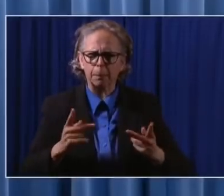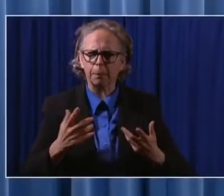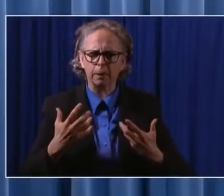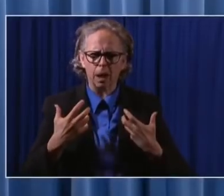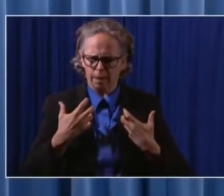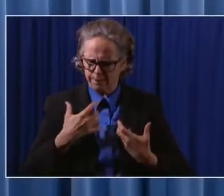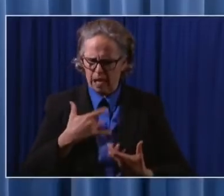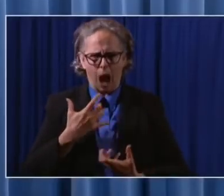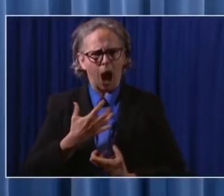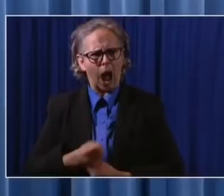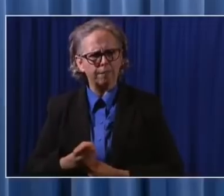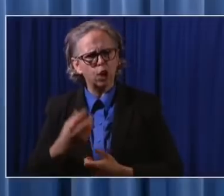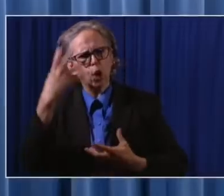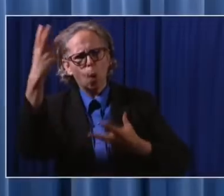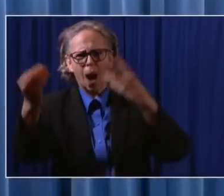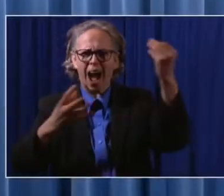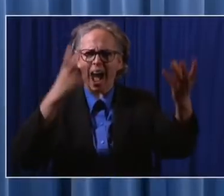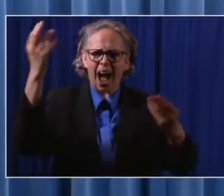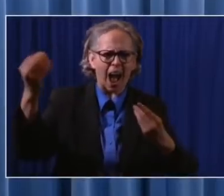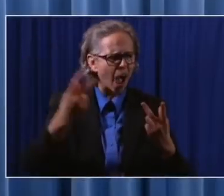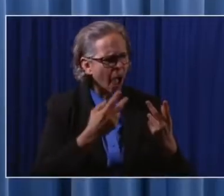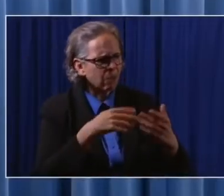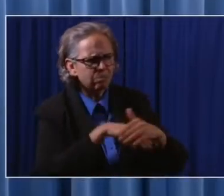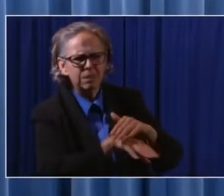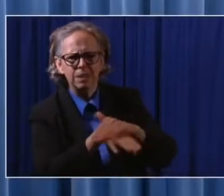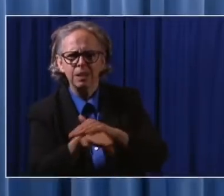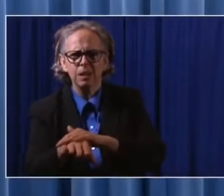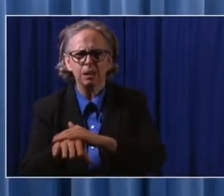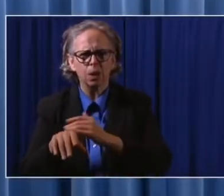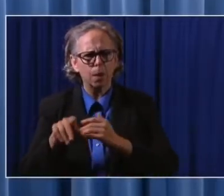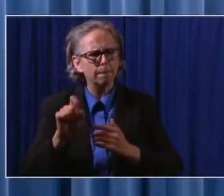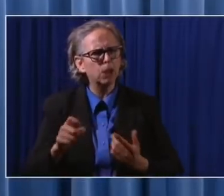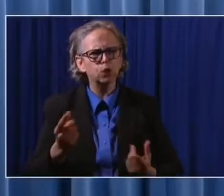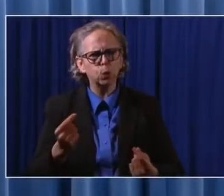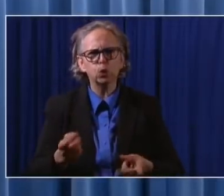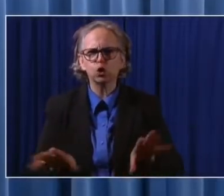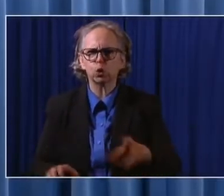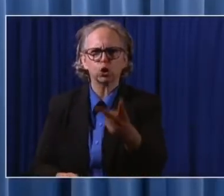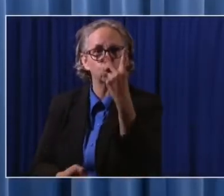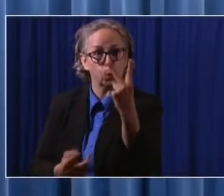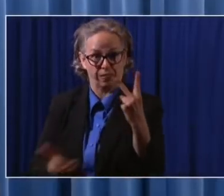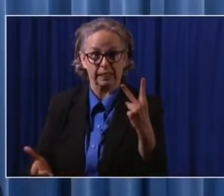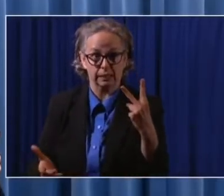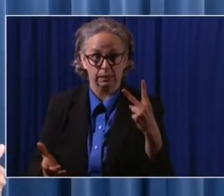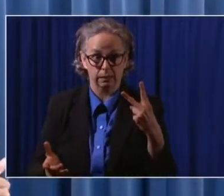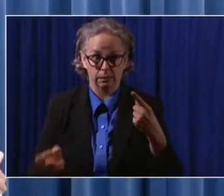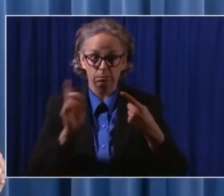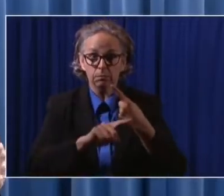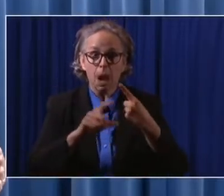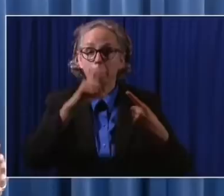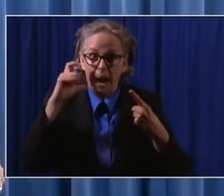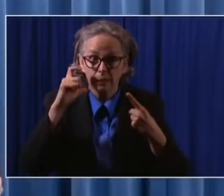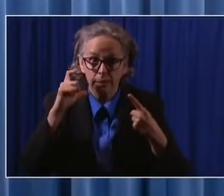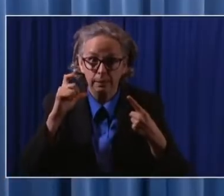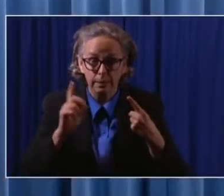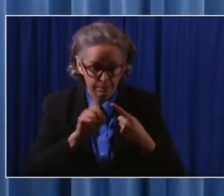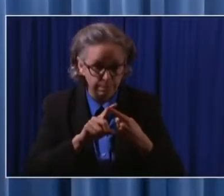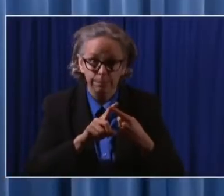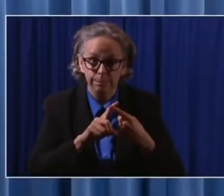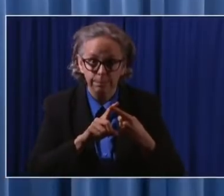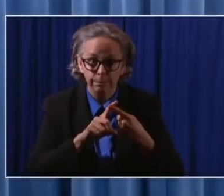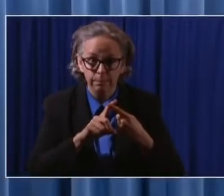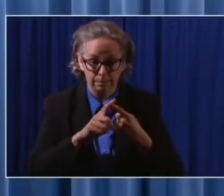public, we got to do two things. We've got to keep masks on, we've got to keep some